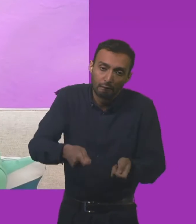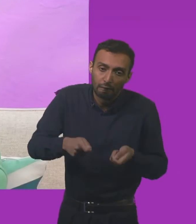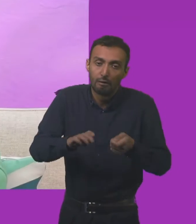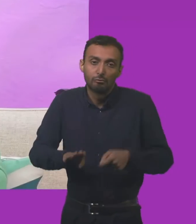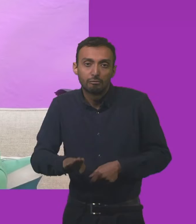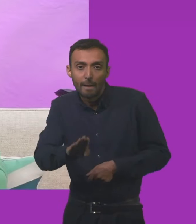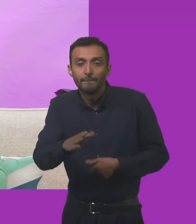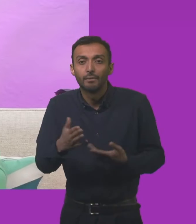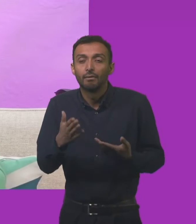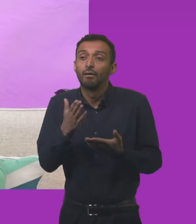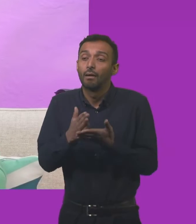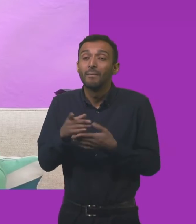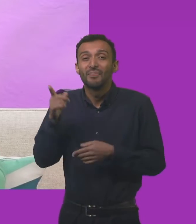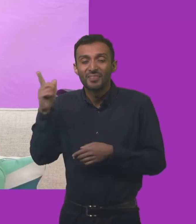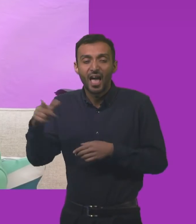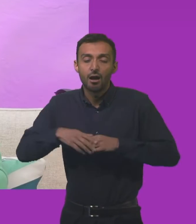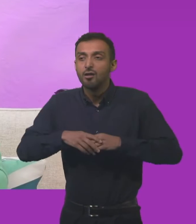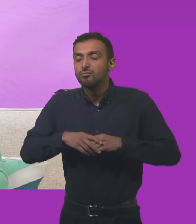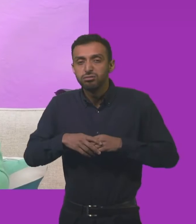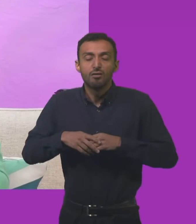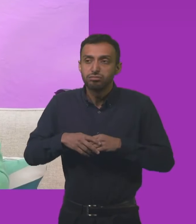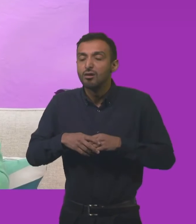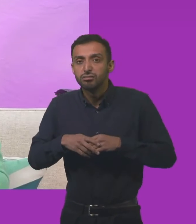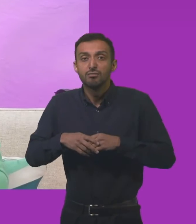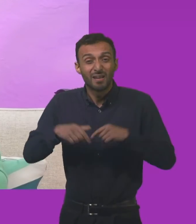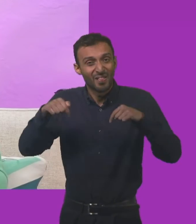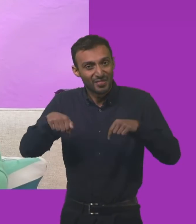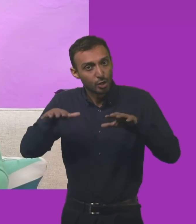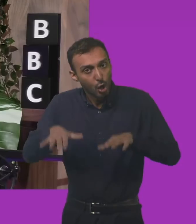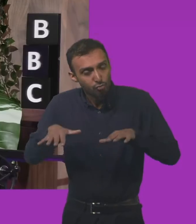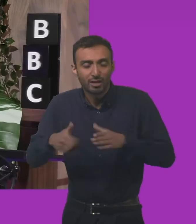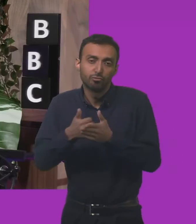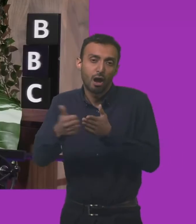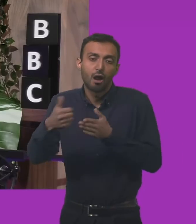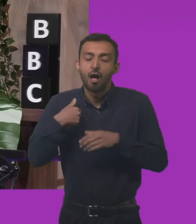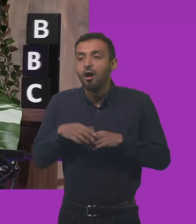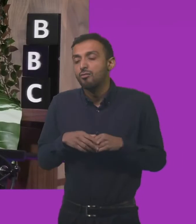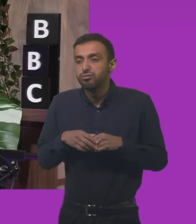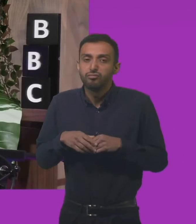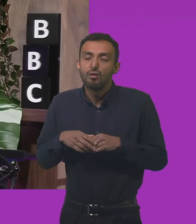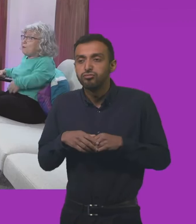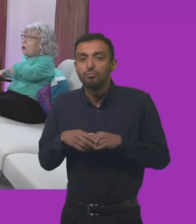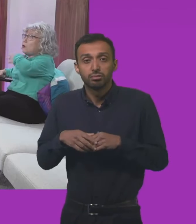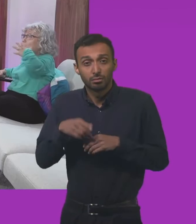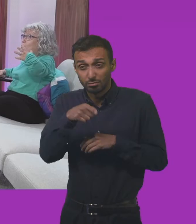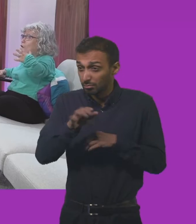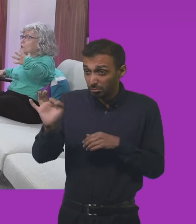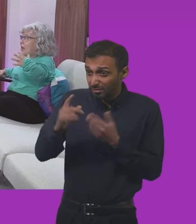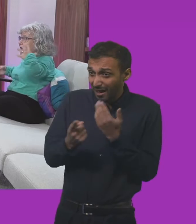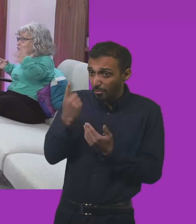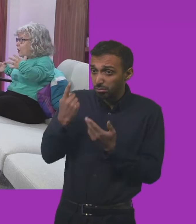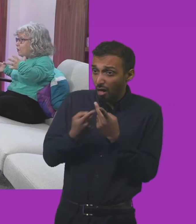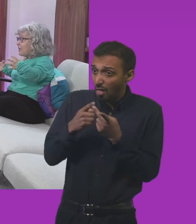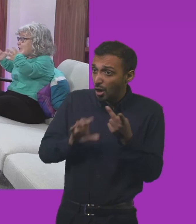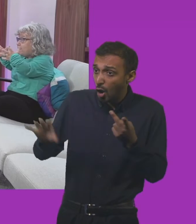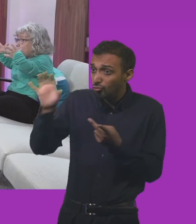visibly let you know that you're an inconvenience on the regular in this country, I find. And does that not happen in other countries? No, I mean, I've been all over the world. And